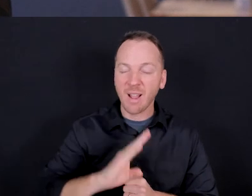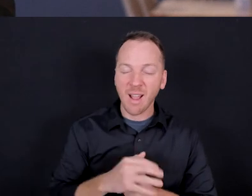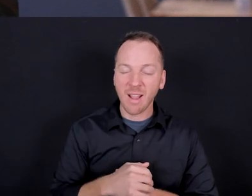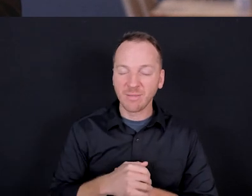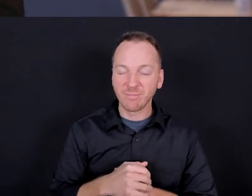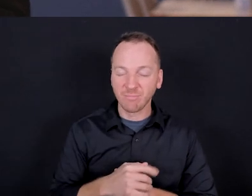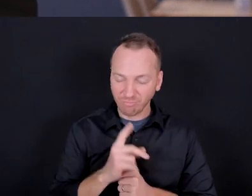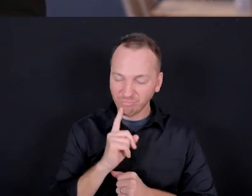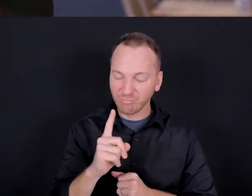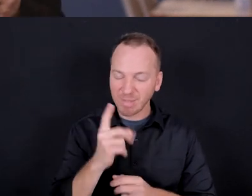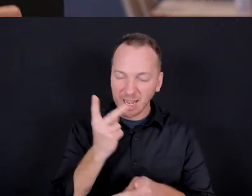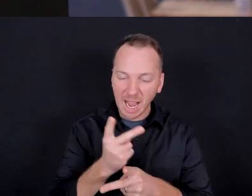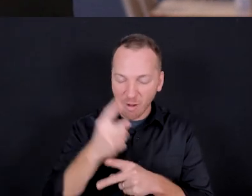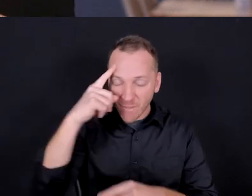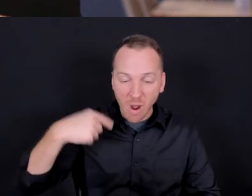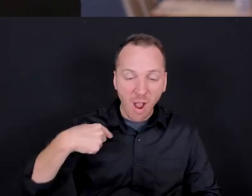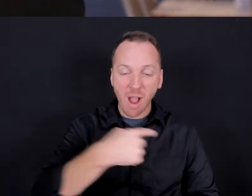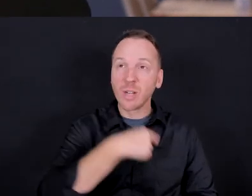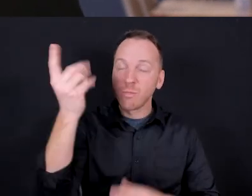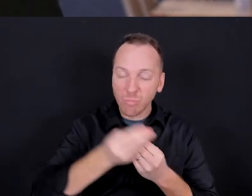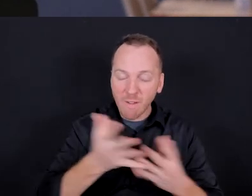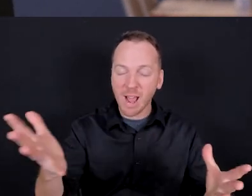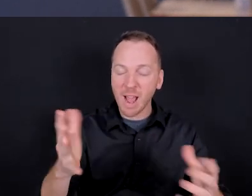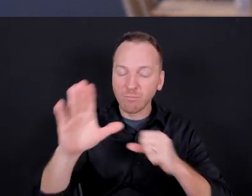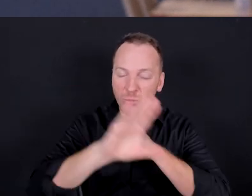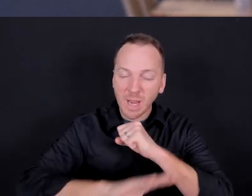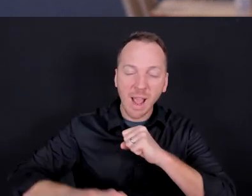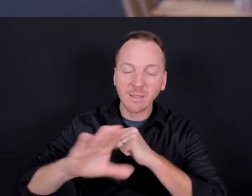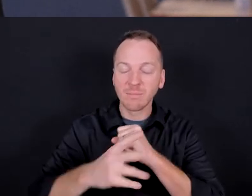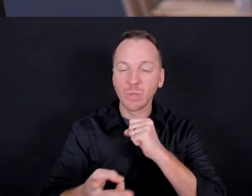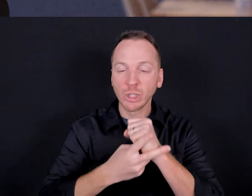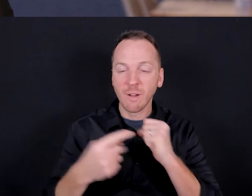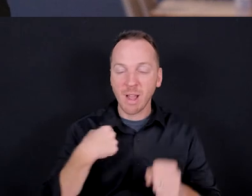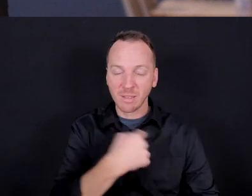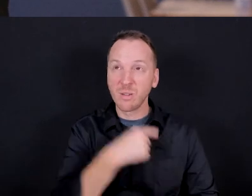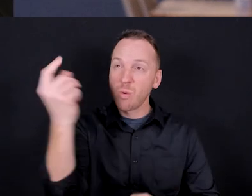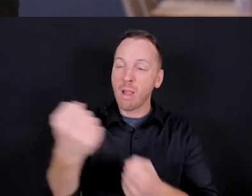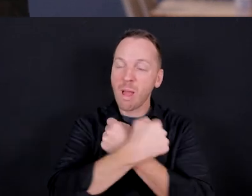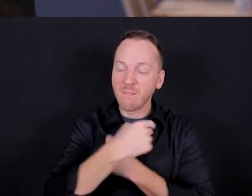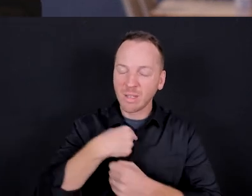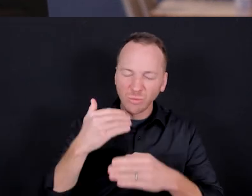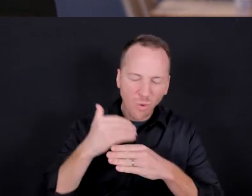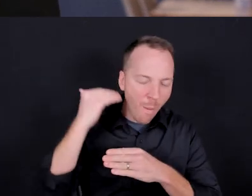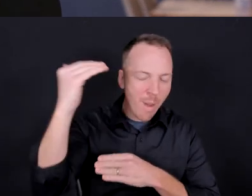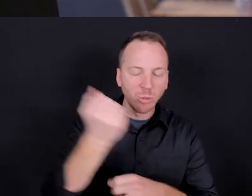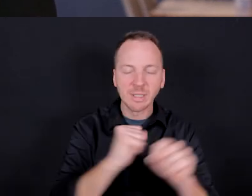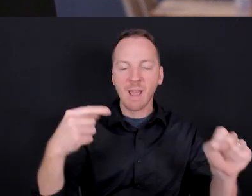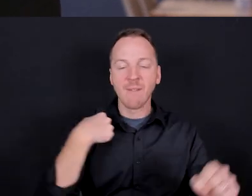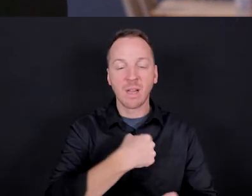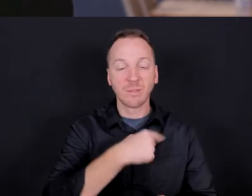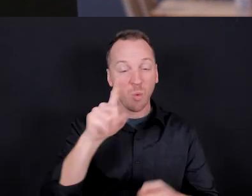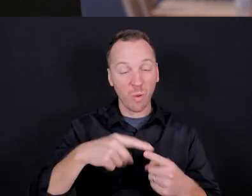only cared for us and you provide and protect and preserve us, but you loved us so much to save us when we couldn't